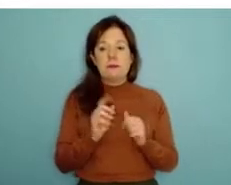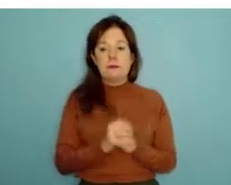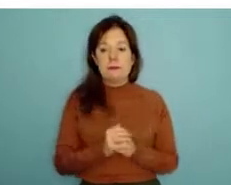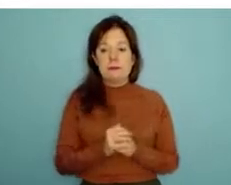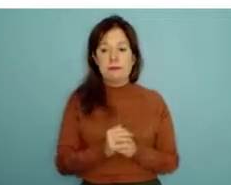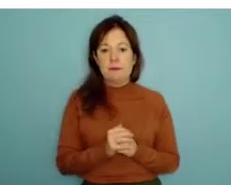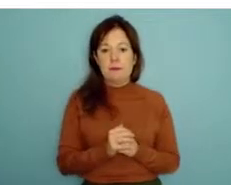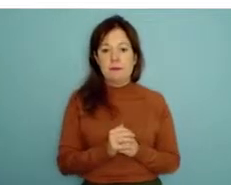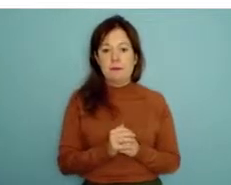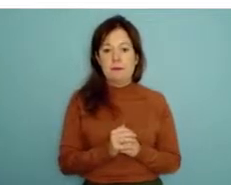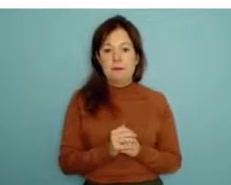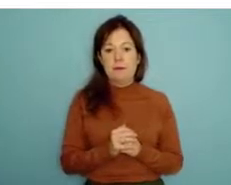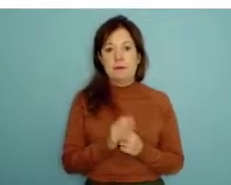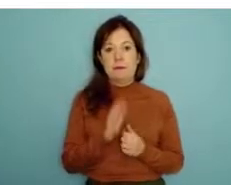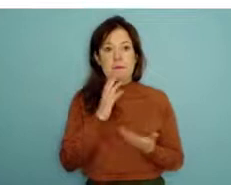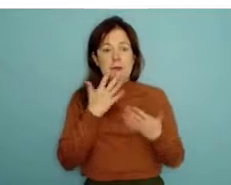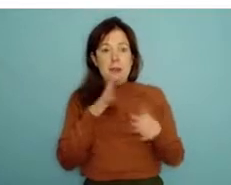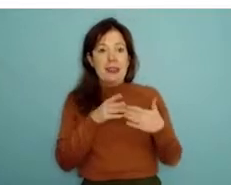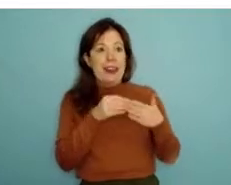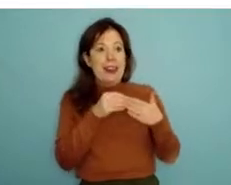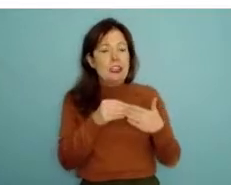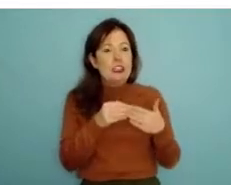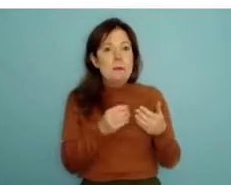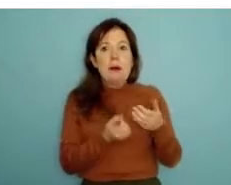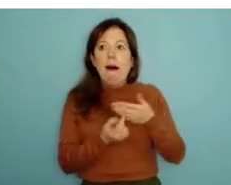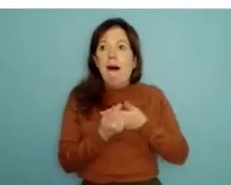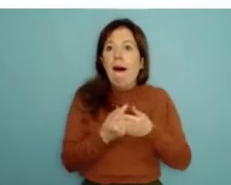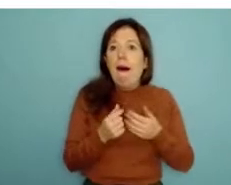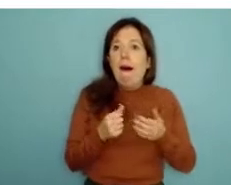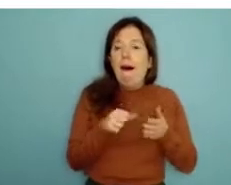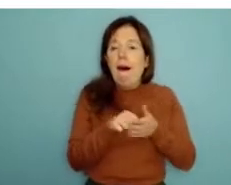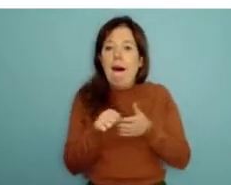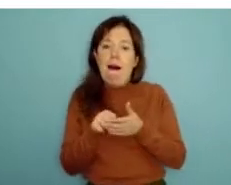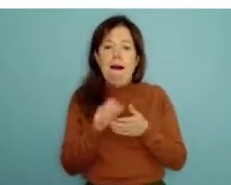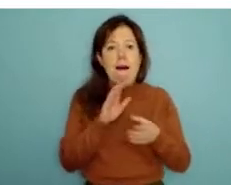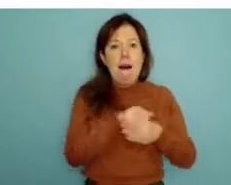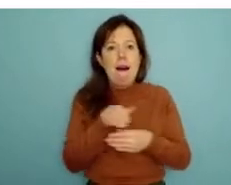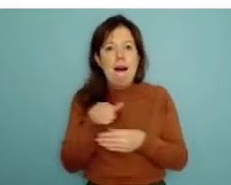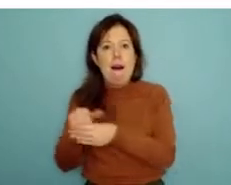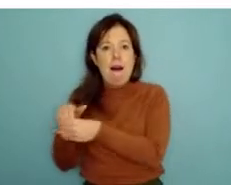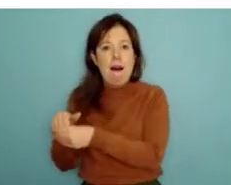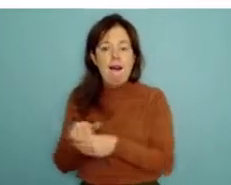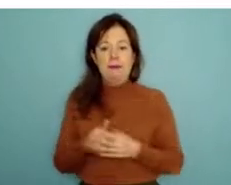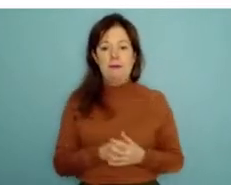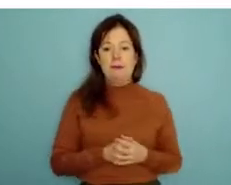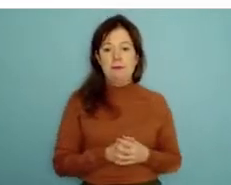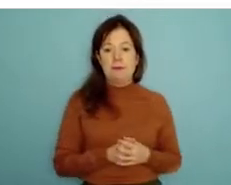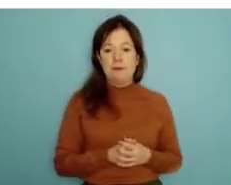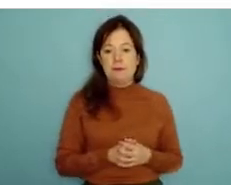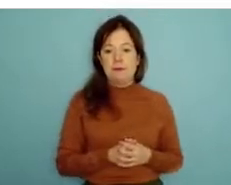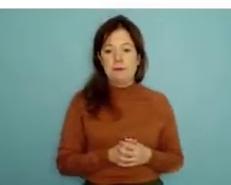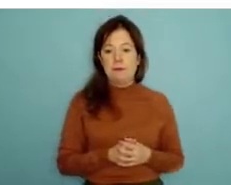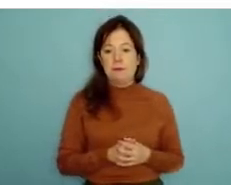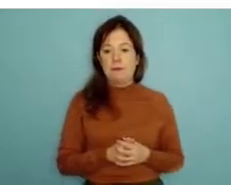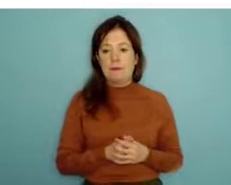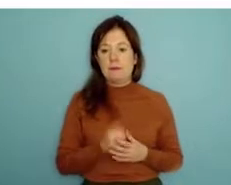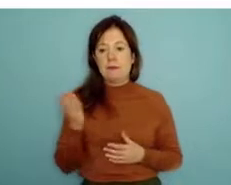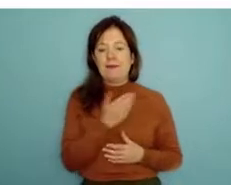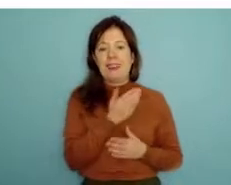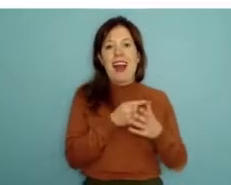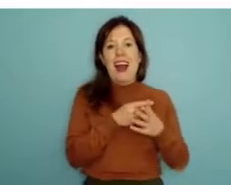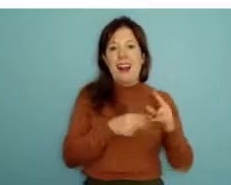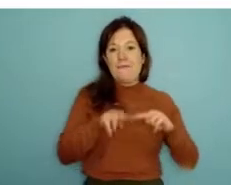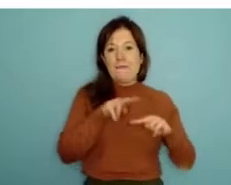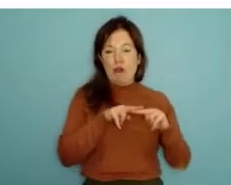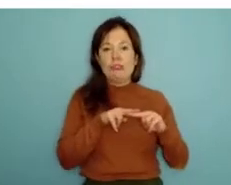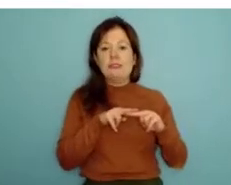date to step into the leadership challenges that have been afforded to her. We will also then hear from Anna Forrest, who will